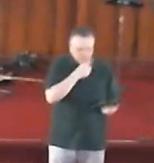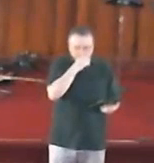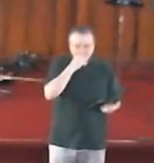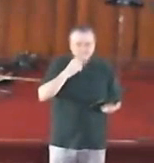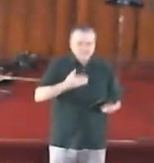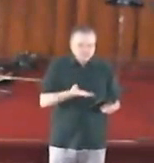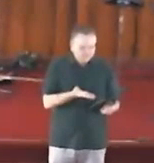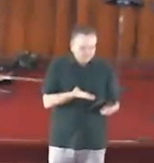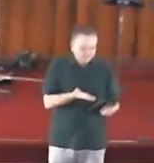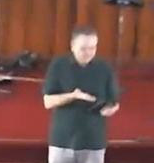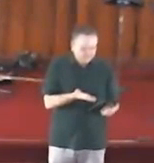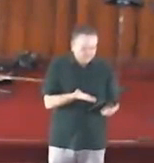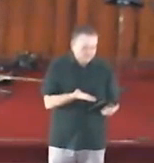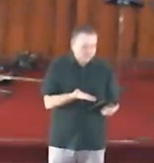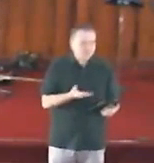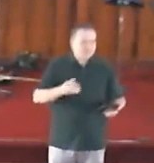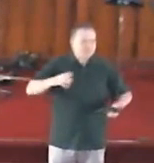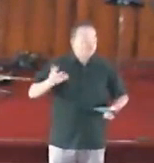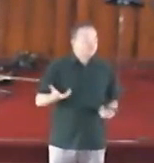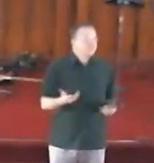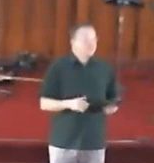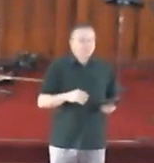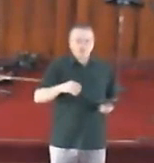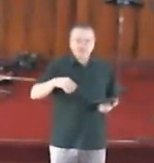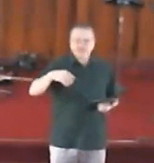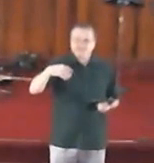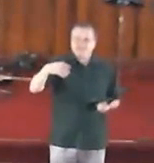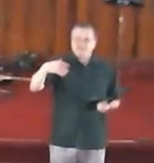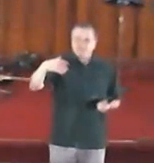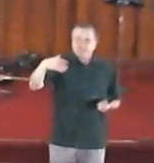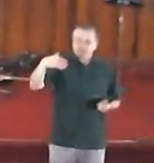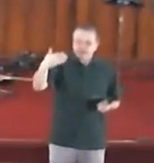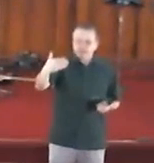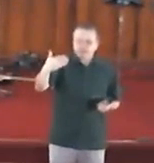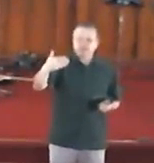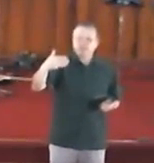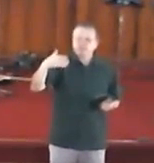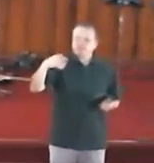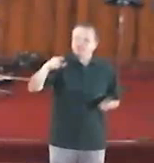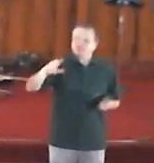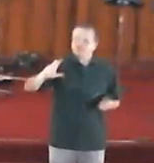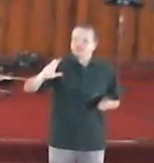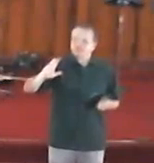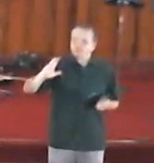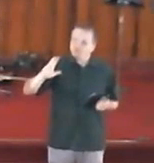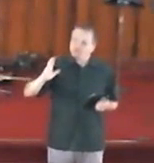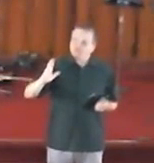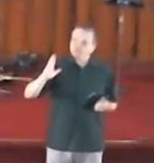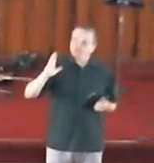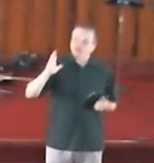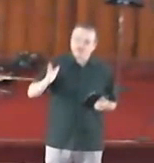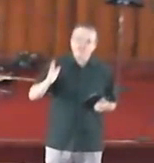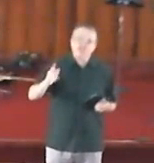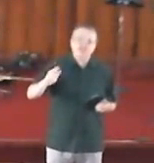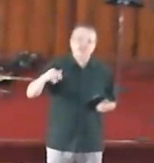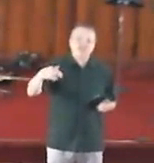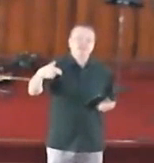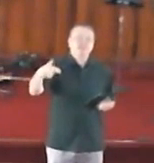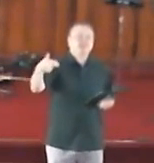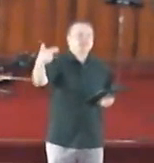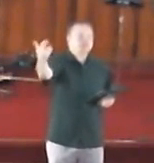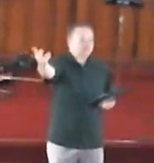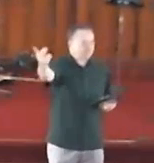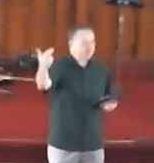receive? Y entonces ellos responden, el bautismo de Juan, y Pablo dice, este fue... Juan hablaba